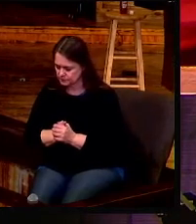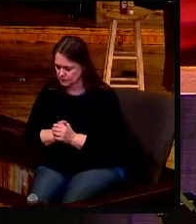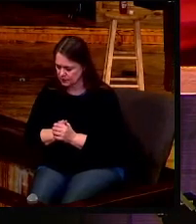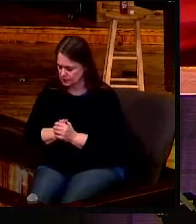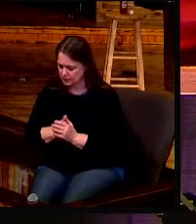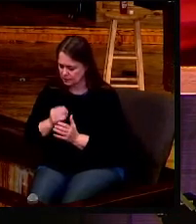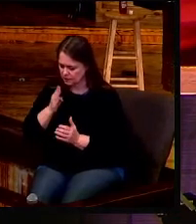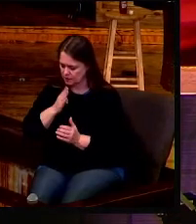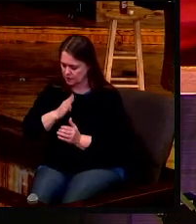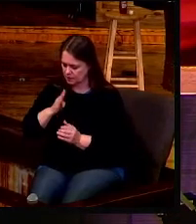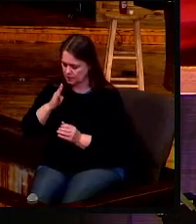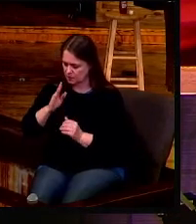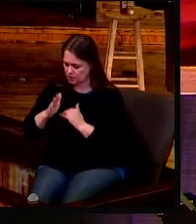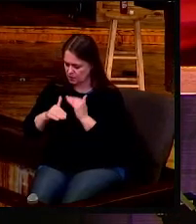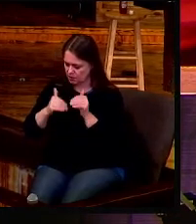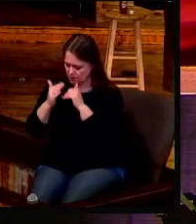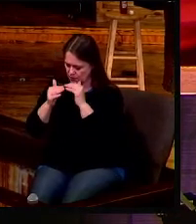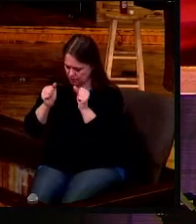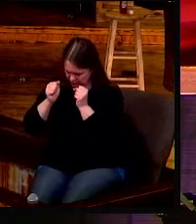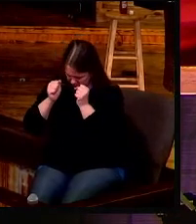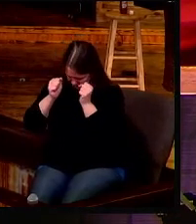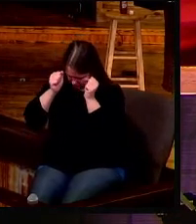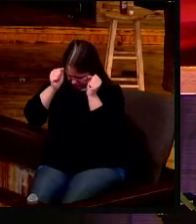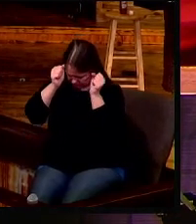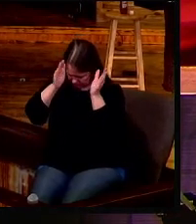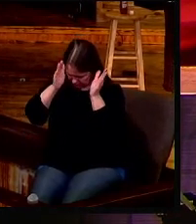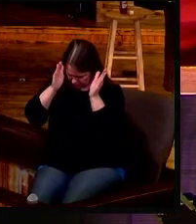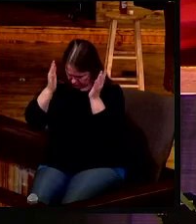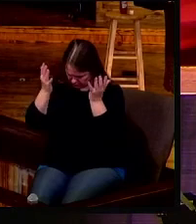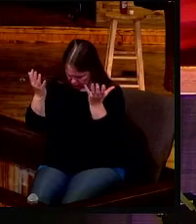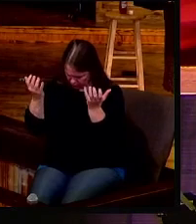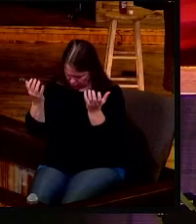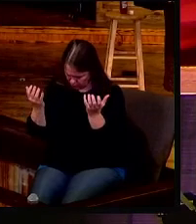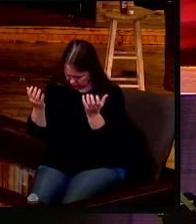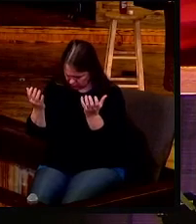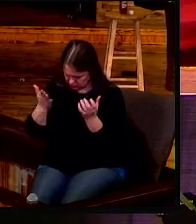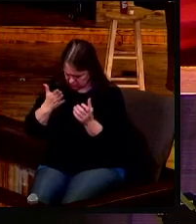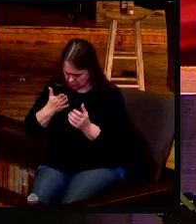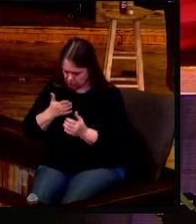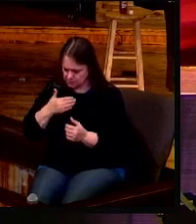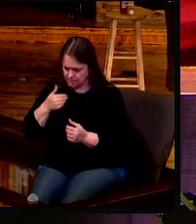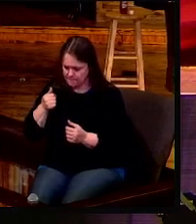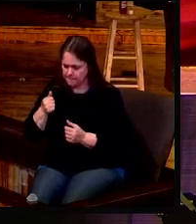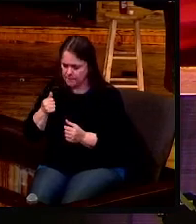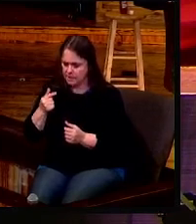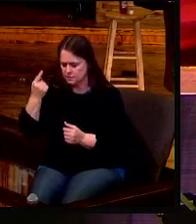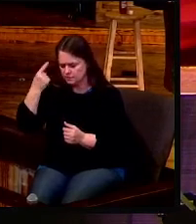God, our Heavenly Father, wants what's best for us. He wants to provide the good gifts.